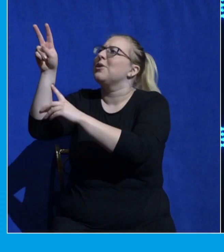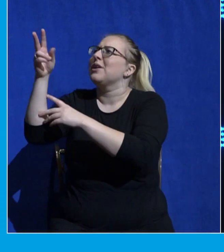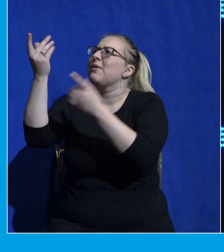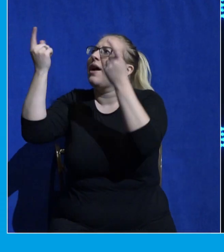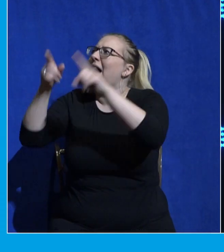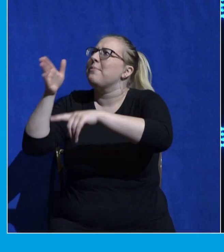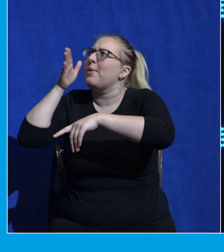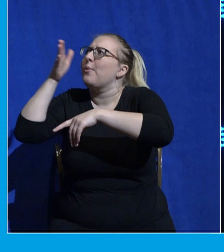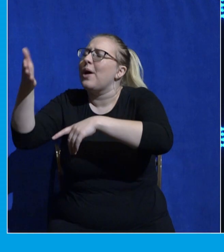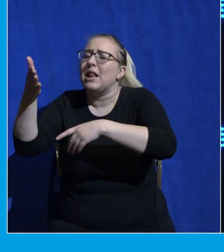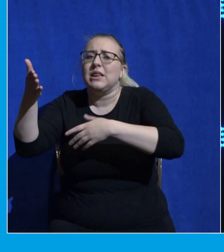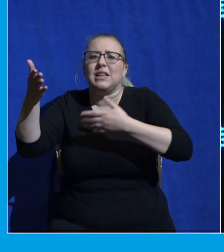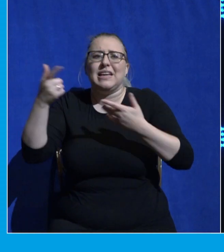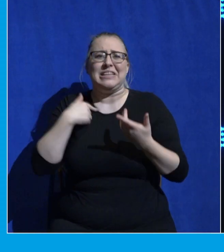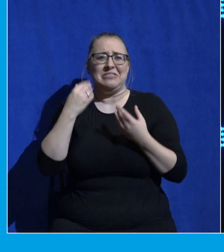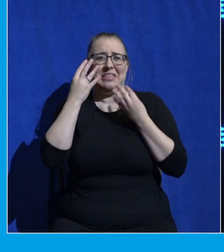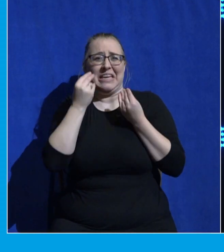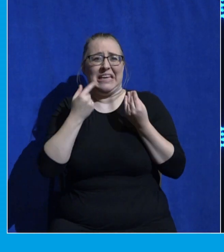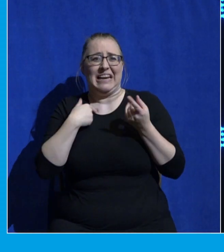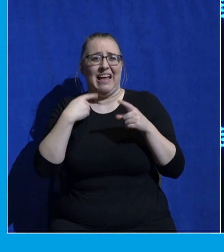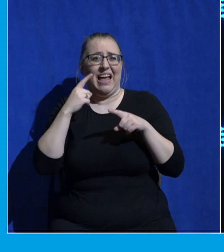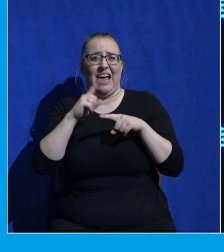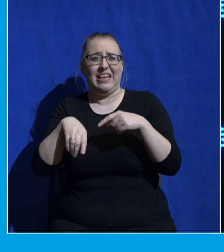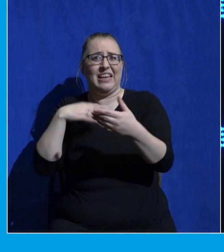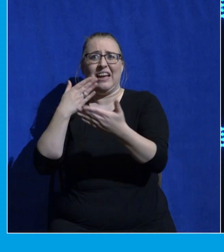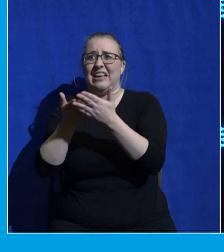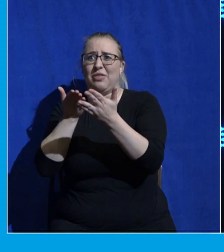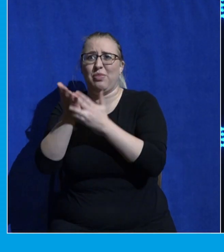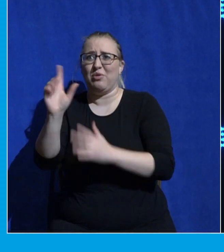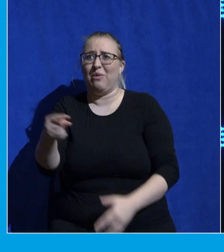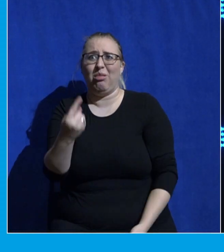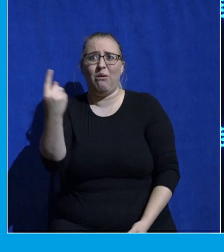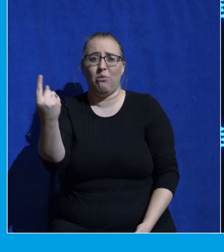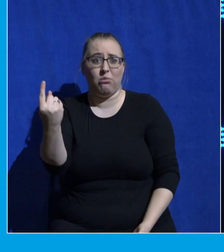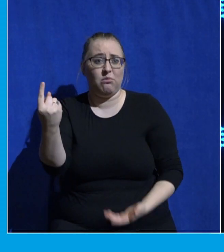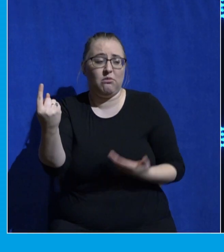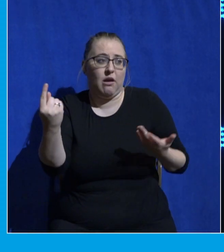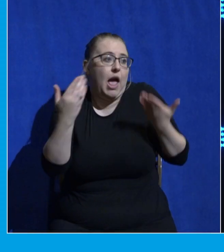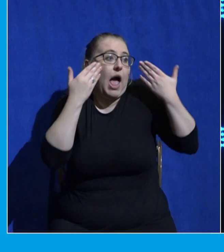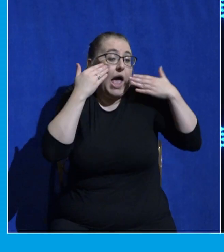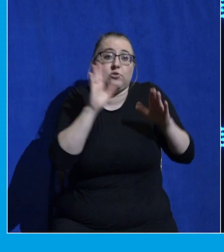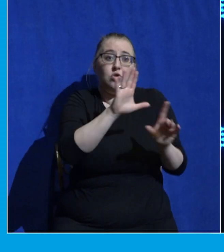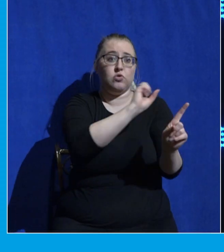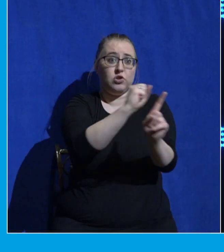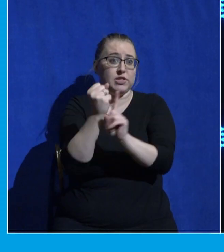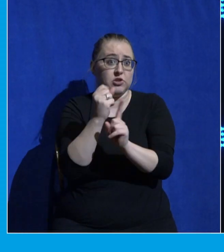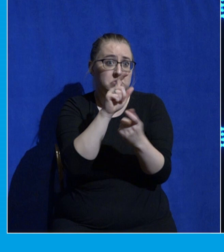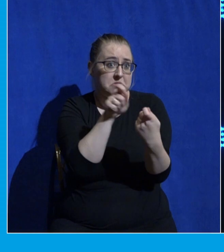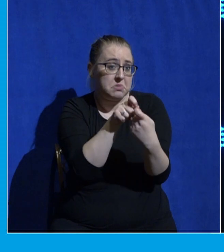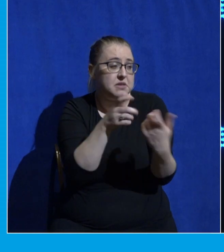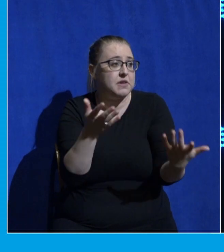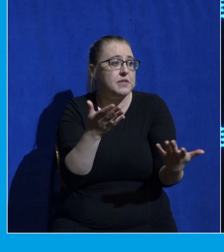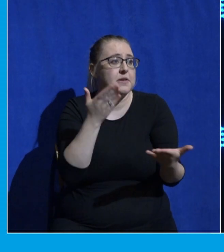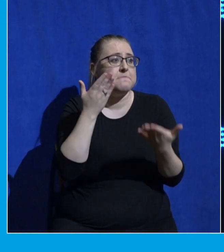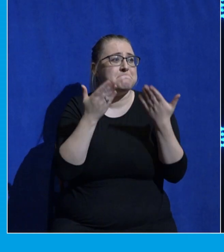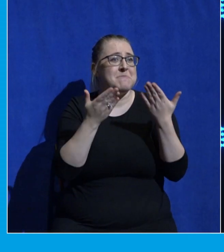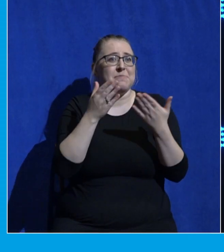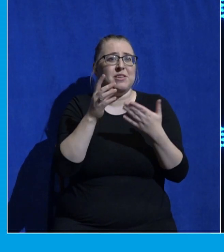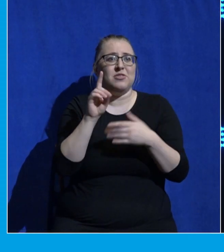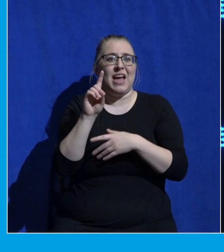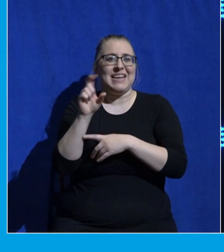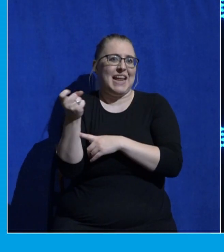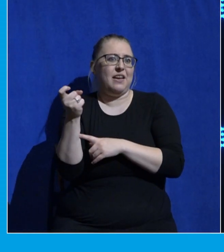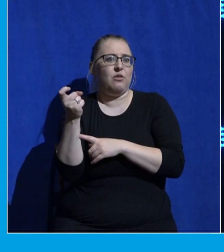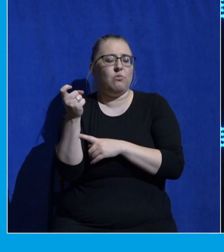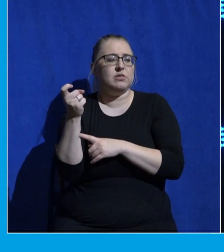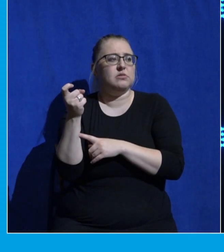that you're looking at and you're thinking, I can't make it through that on my own. Maybe you're looking at the diagnosis that you've just